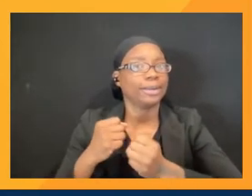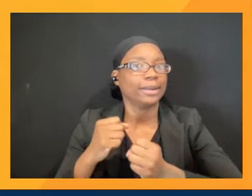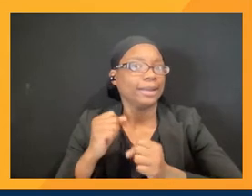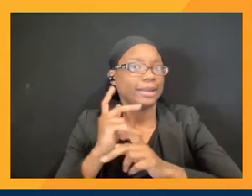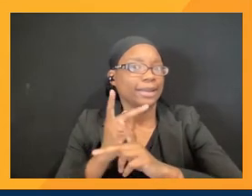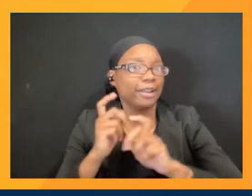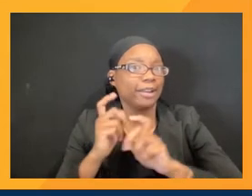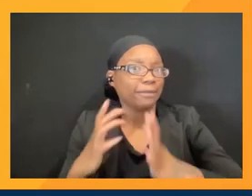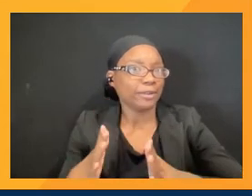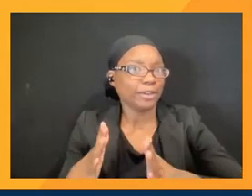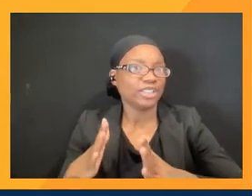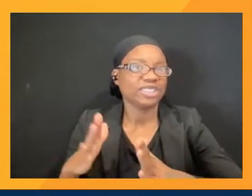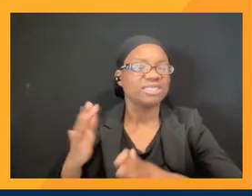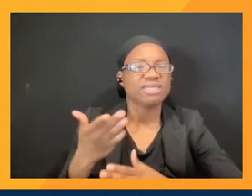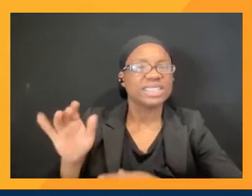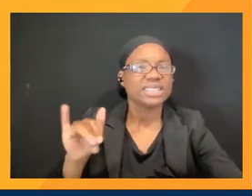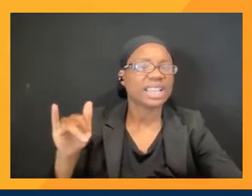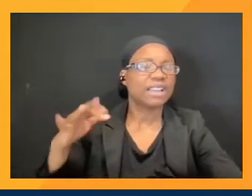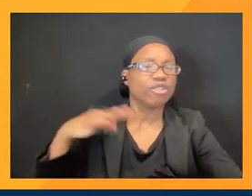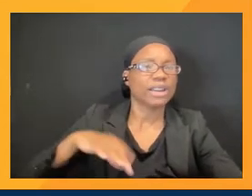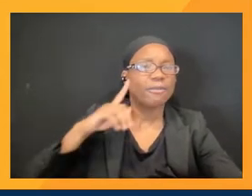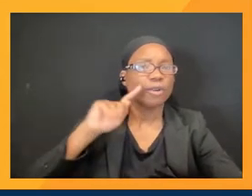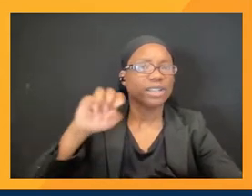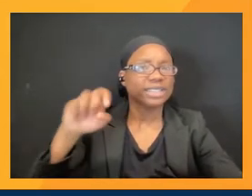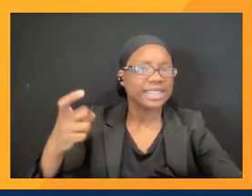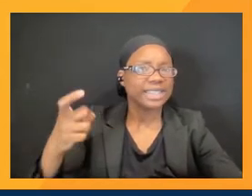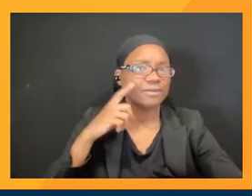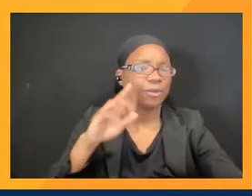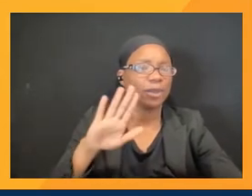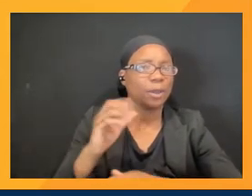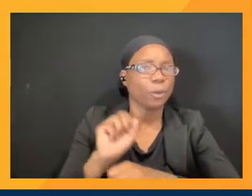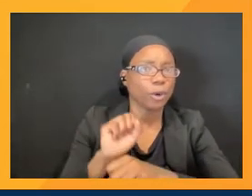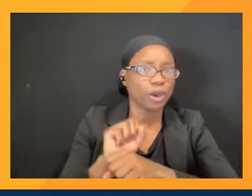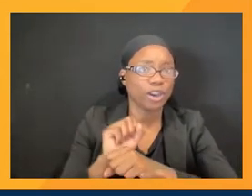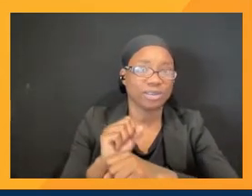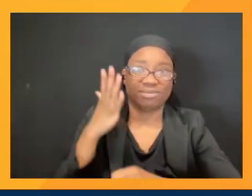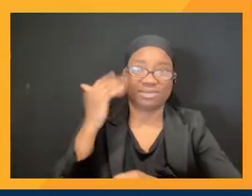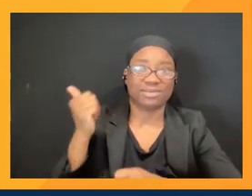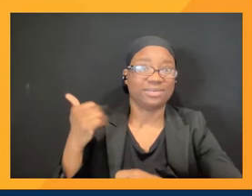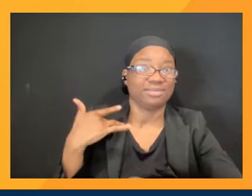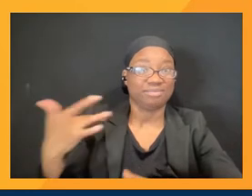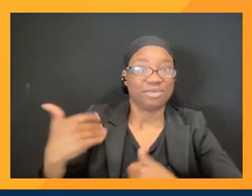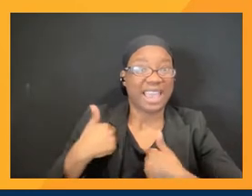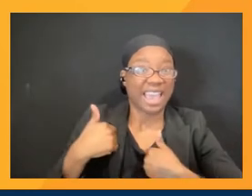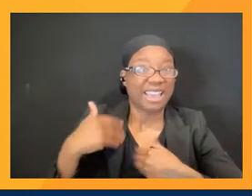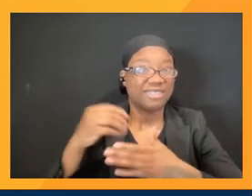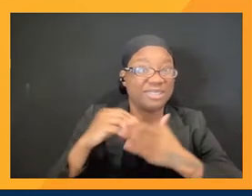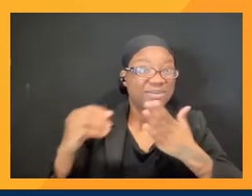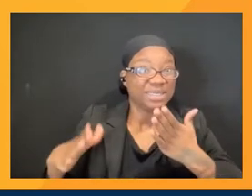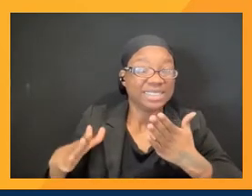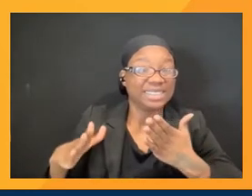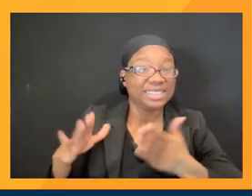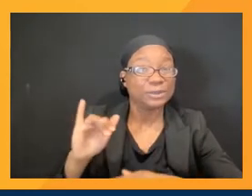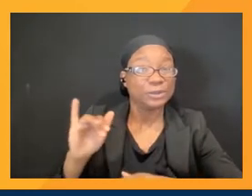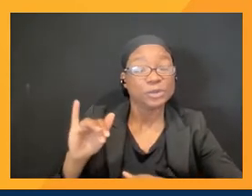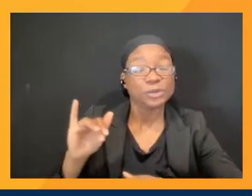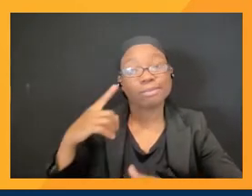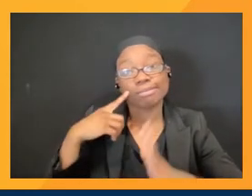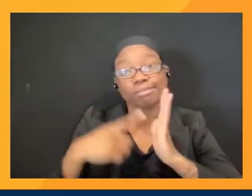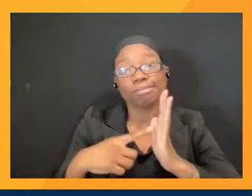a policy and work with cities to prevent landlords who might use our marketplace and